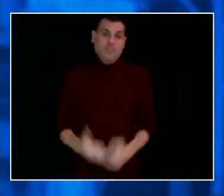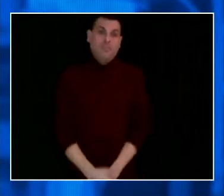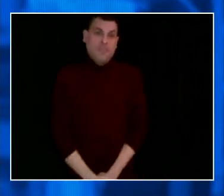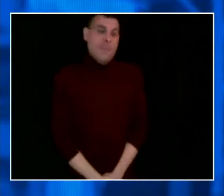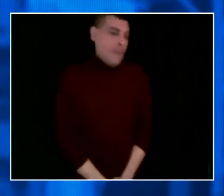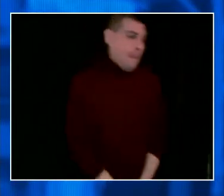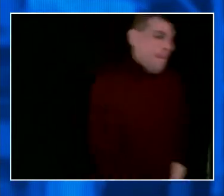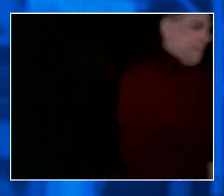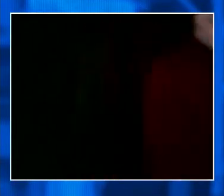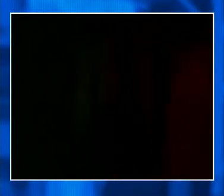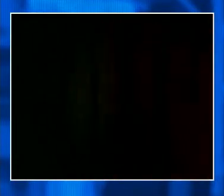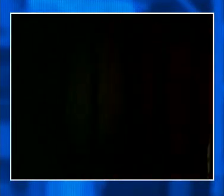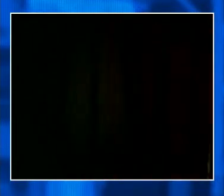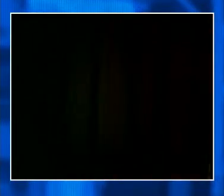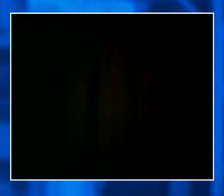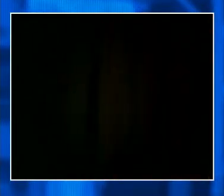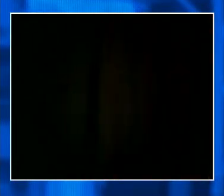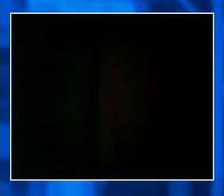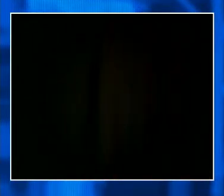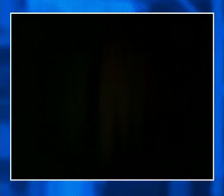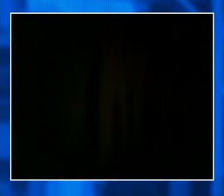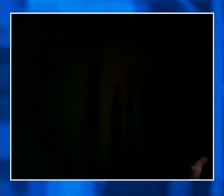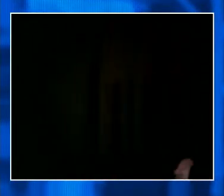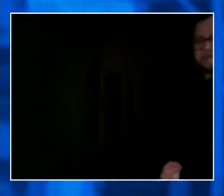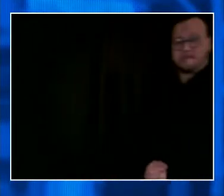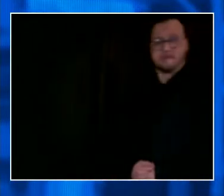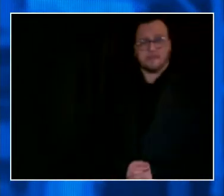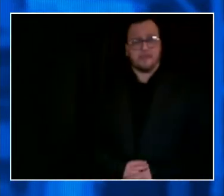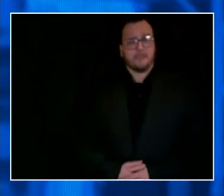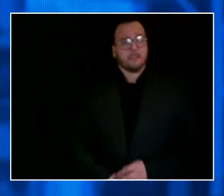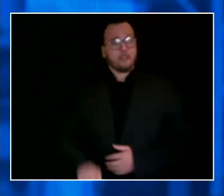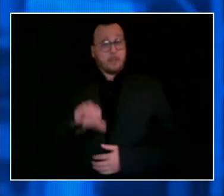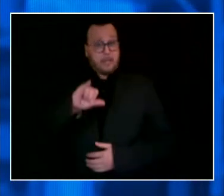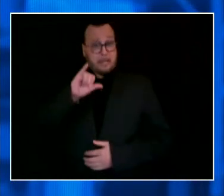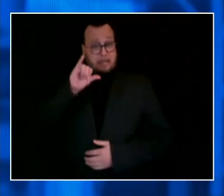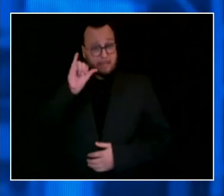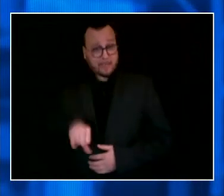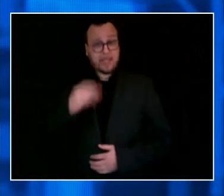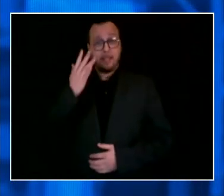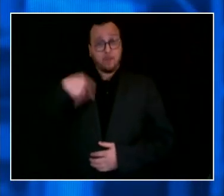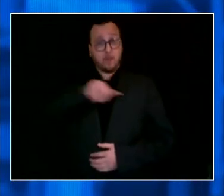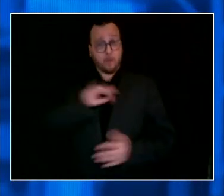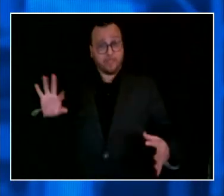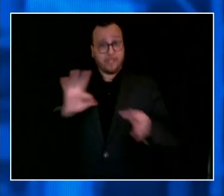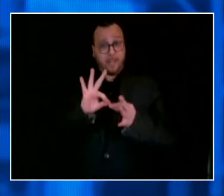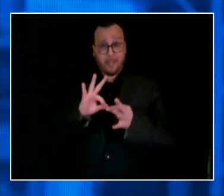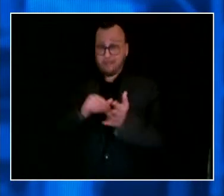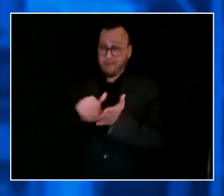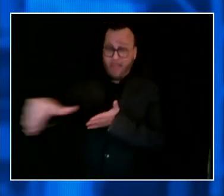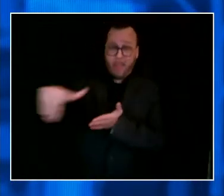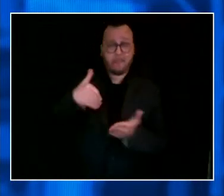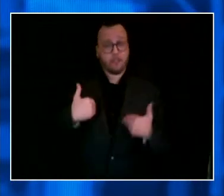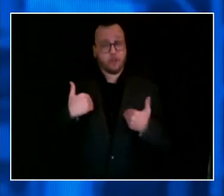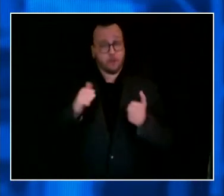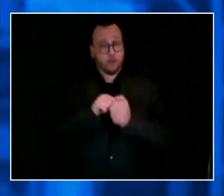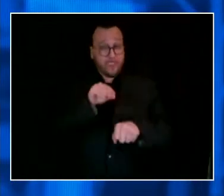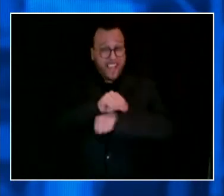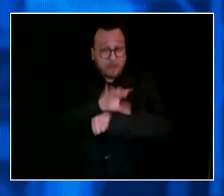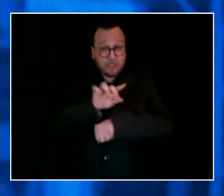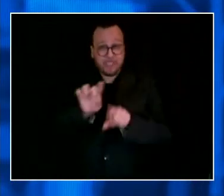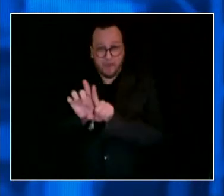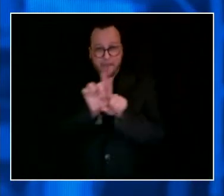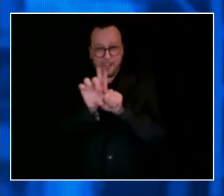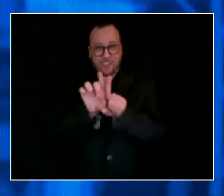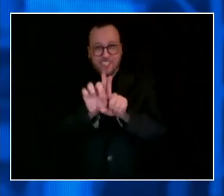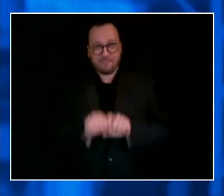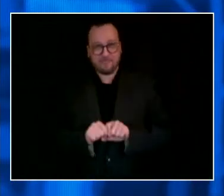we connected thousands of at-risk youth with counseling and mentorship and helped set them on the path to college